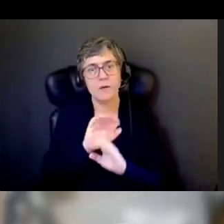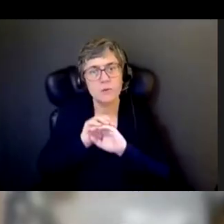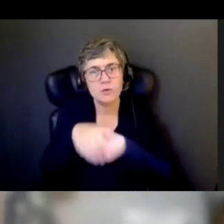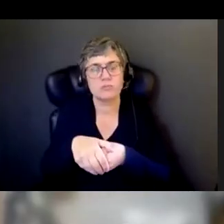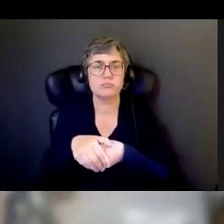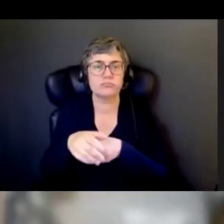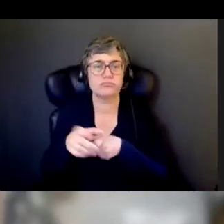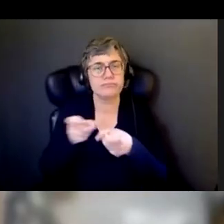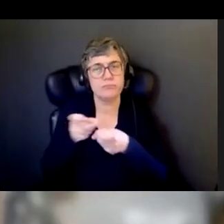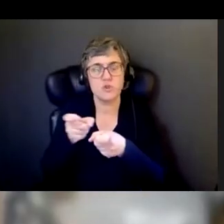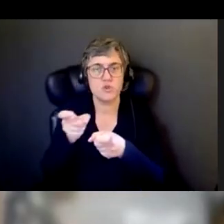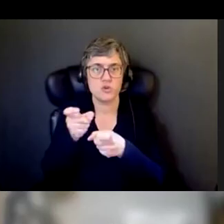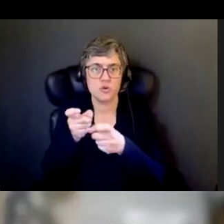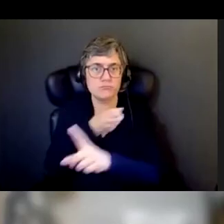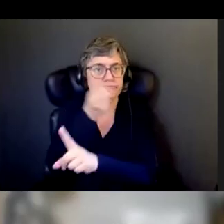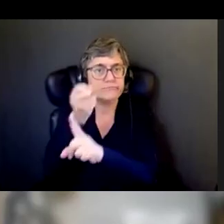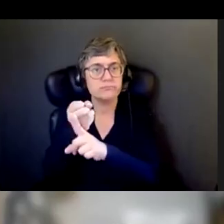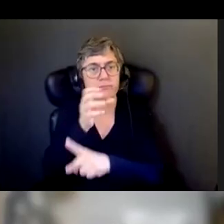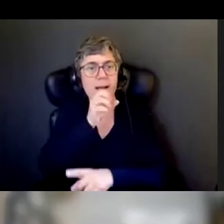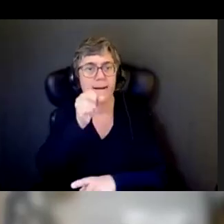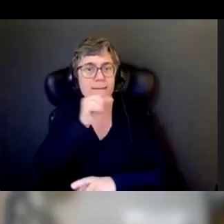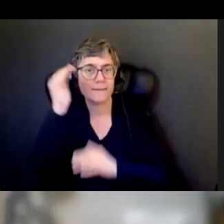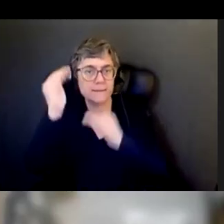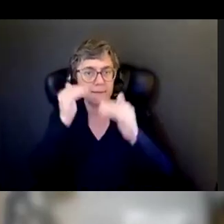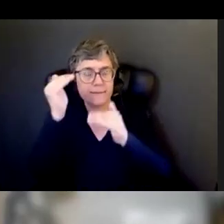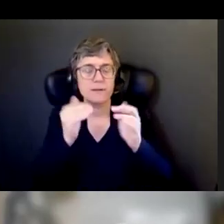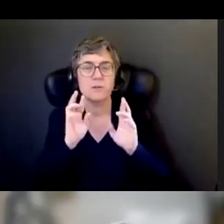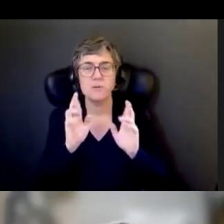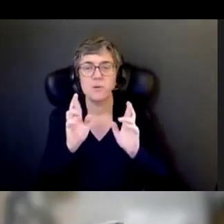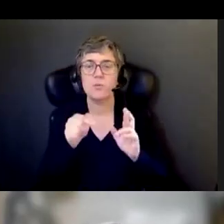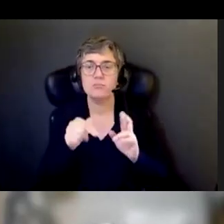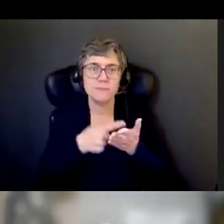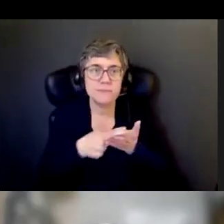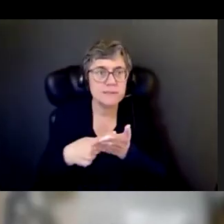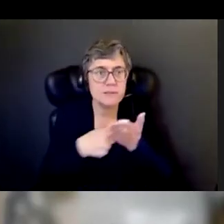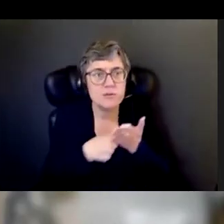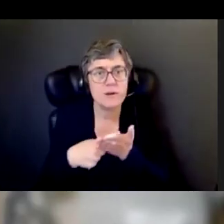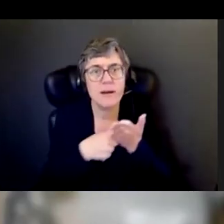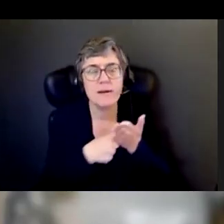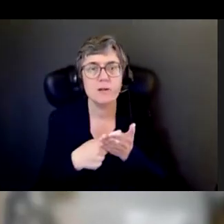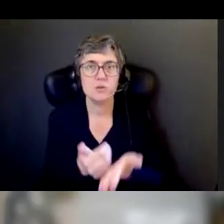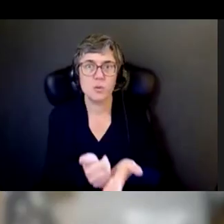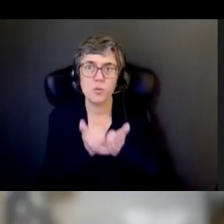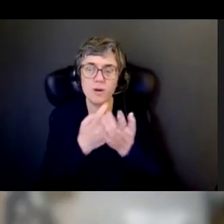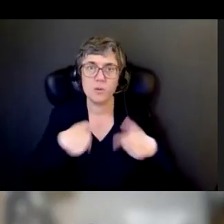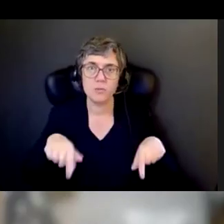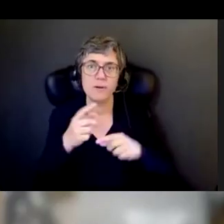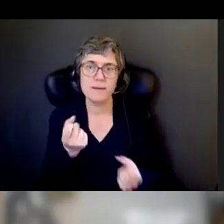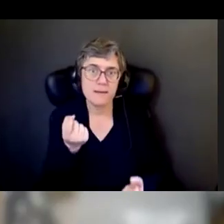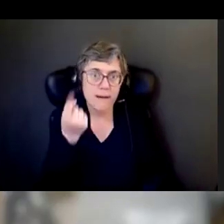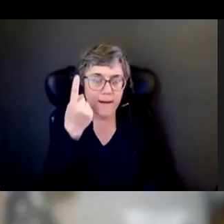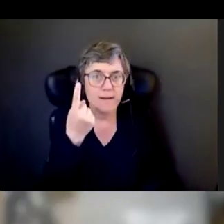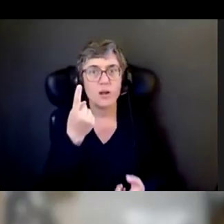this conversation is going to help explore these questions and help us understand how, in the context